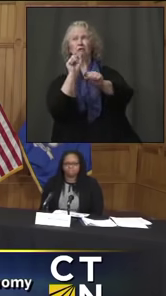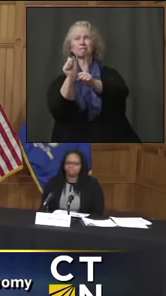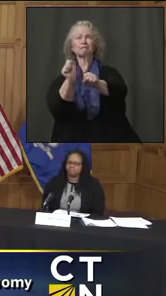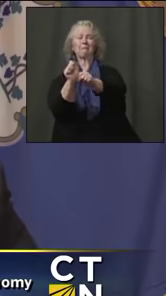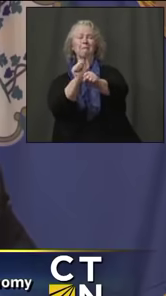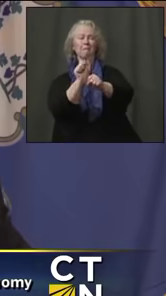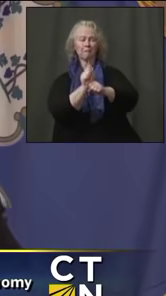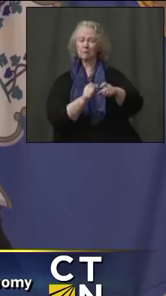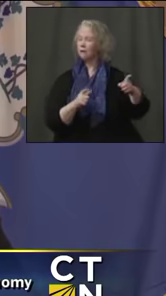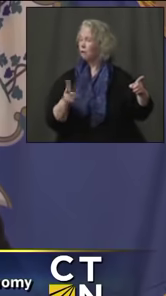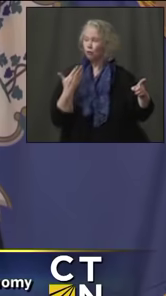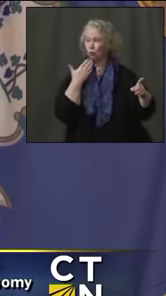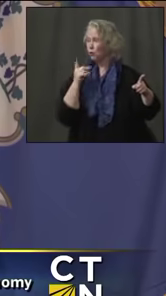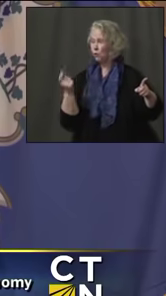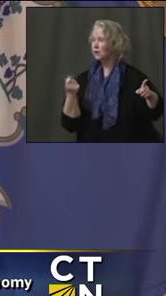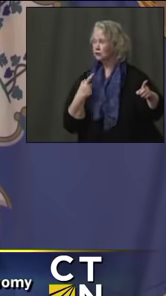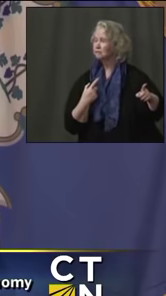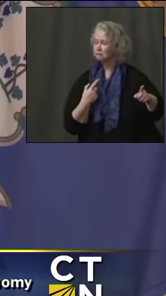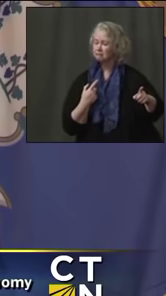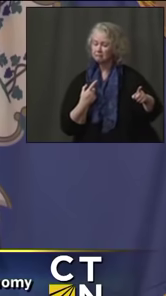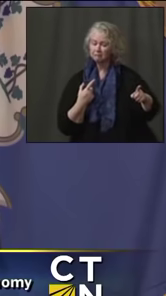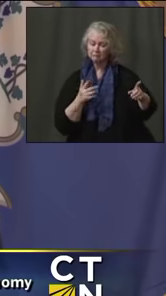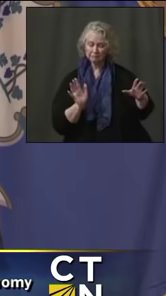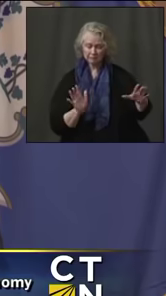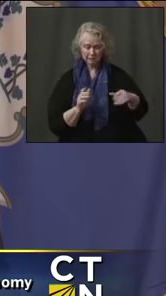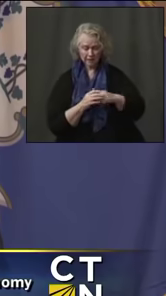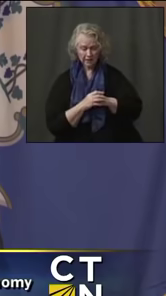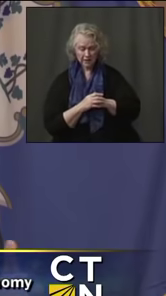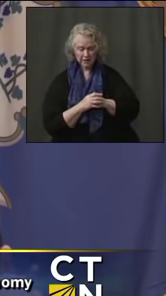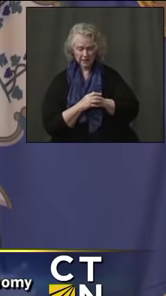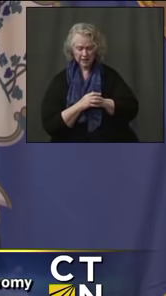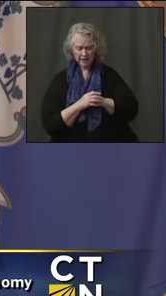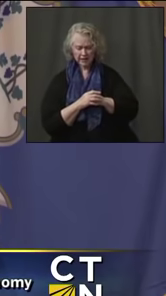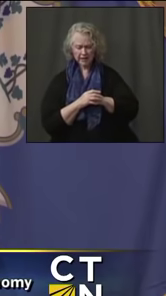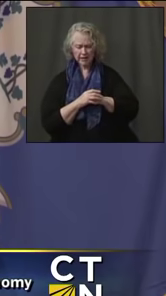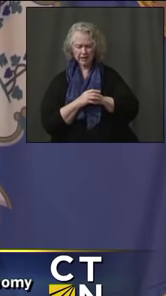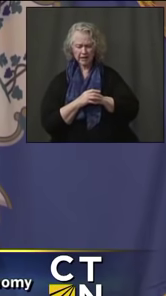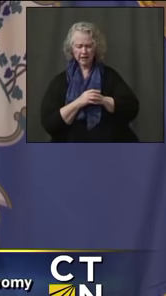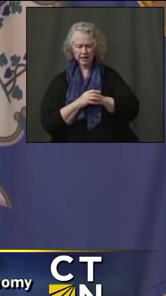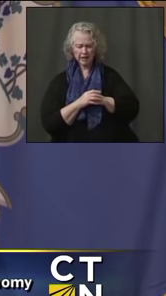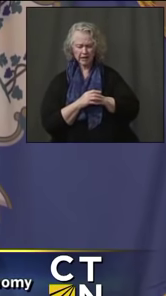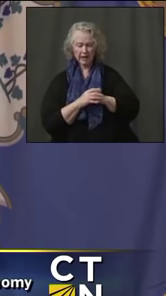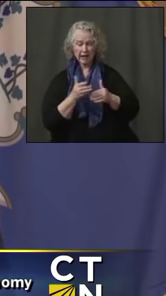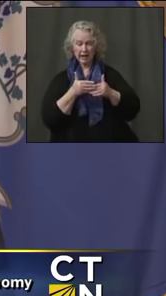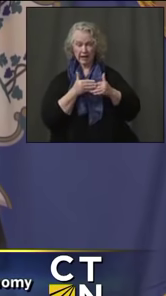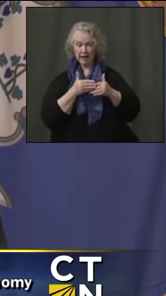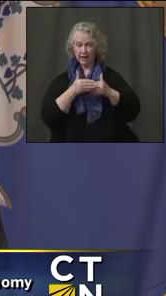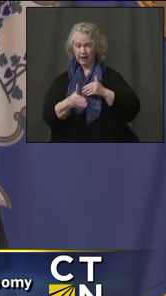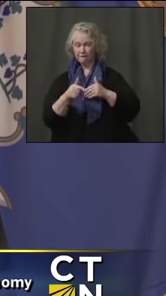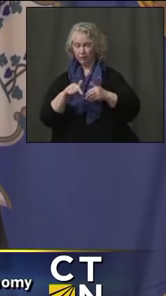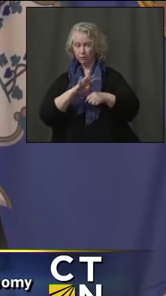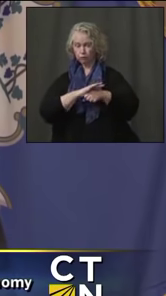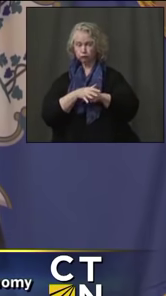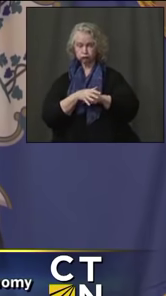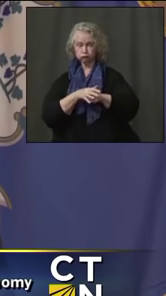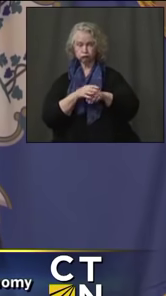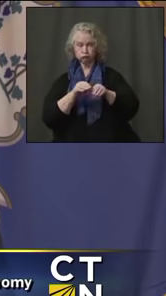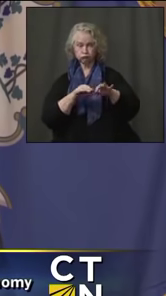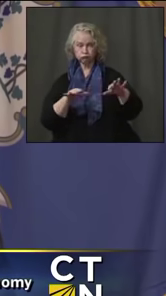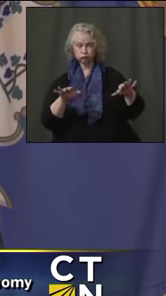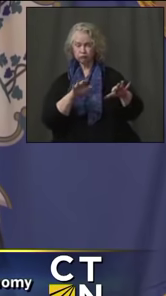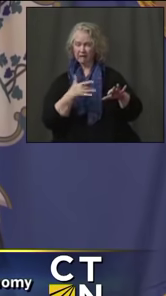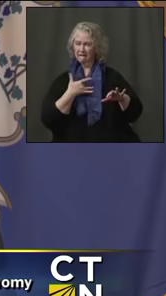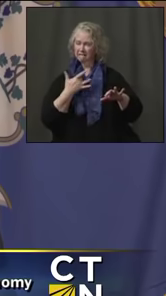a really good question. In this sense, I think post-COVID, the job market will be